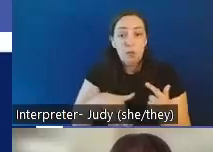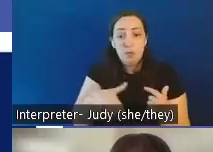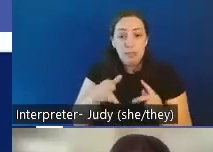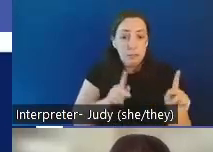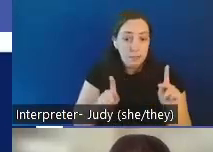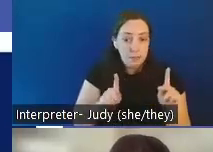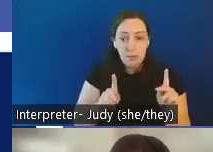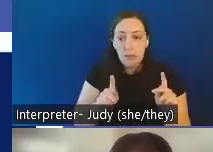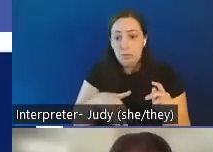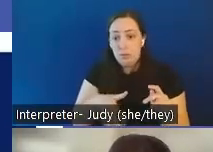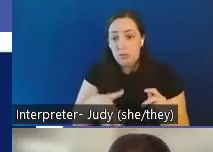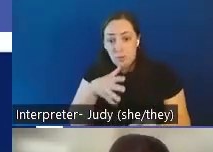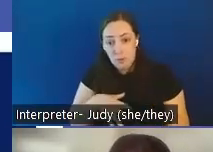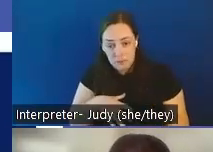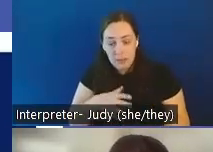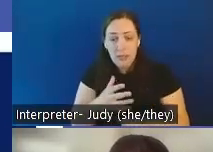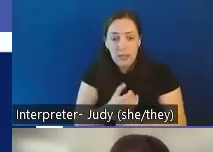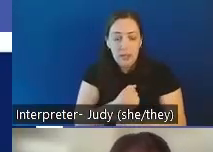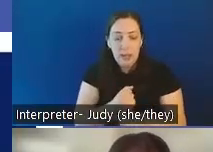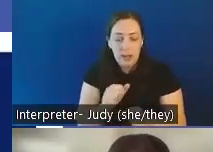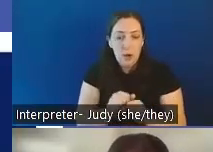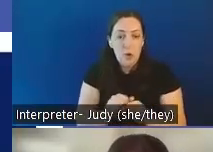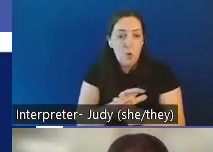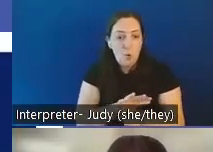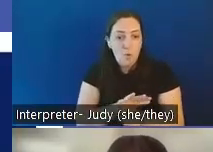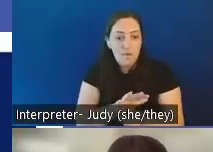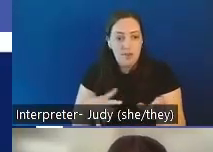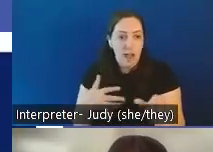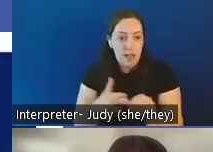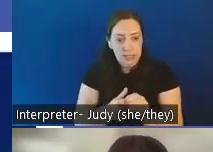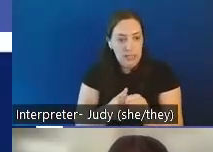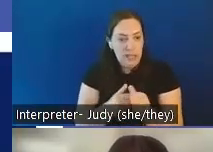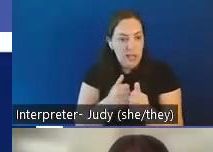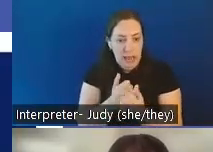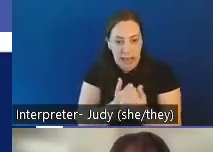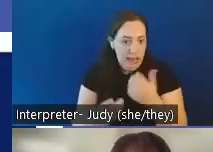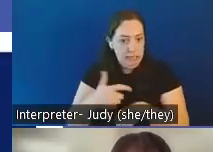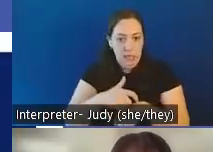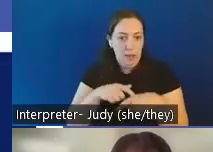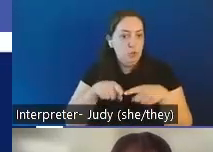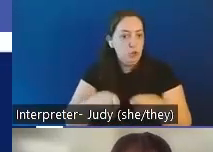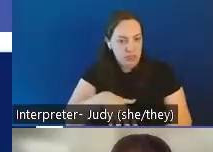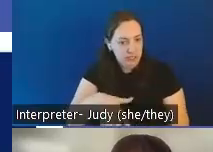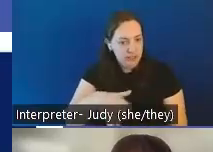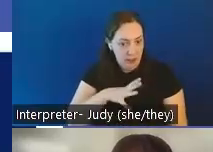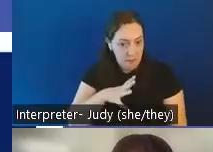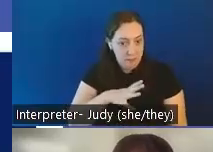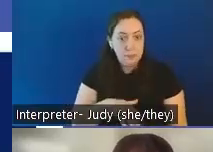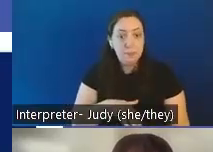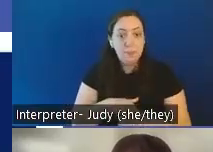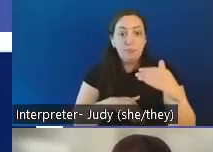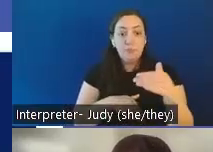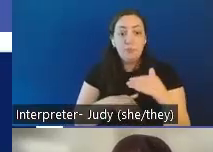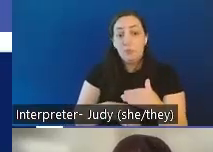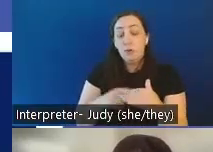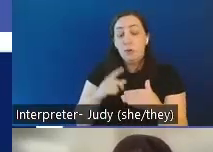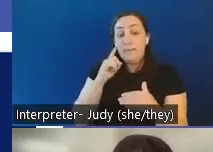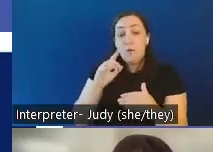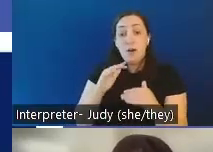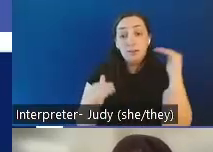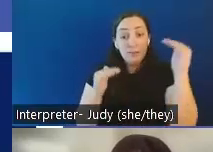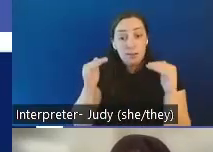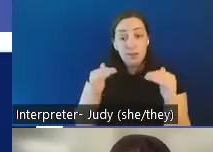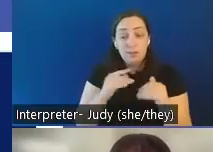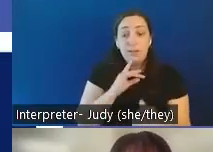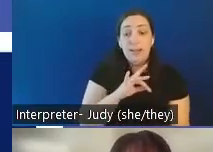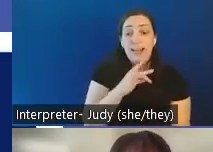a COVID-19 vaccine, the updated one for this season, at any point in their pregnancy. And then for adults, both those 18 to 50 and